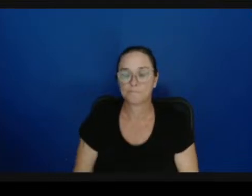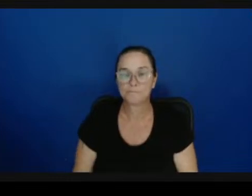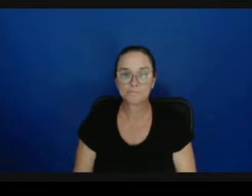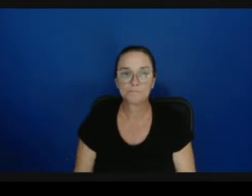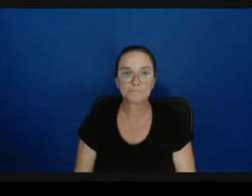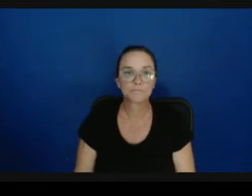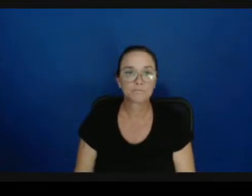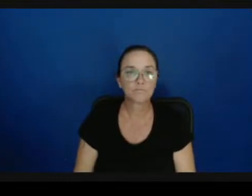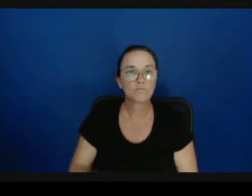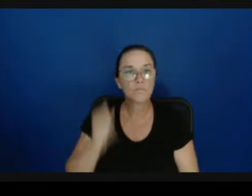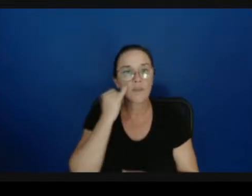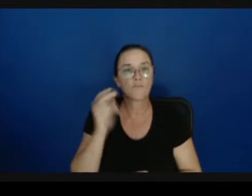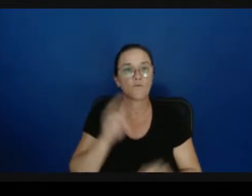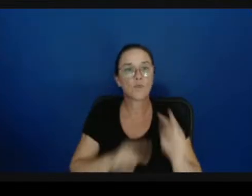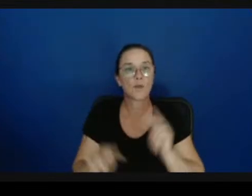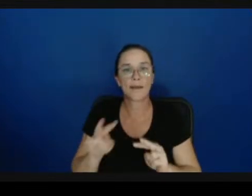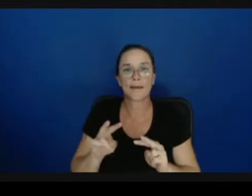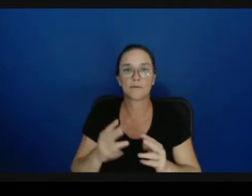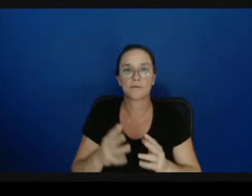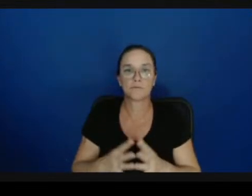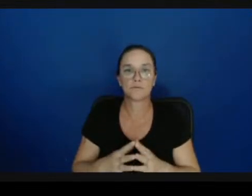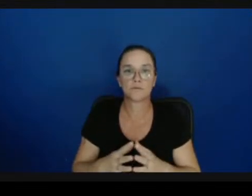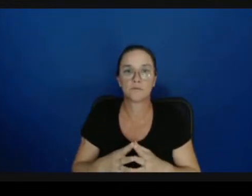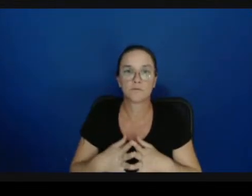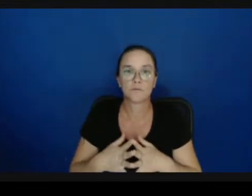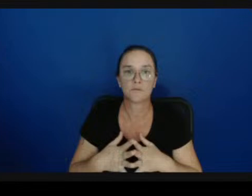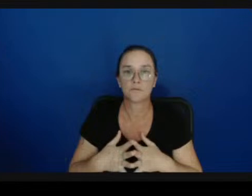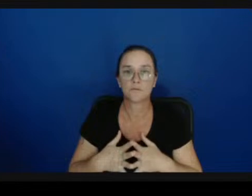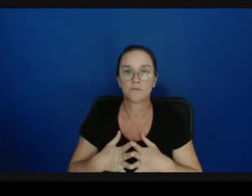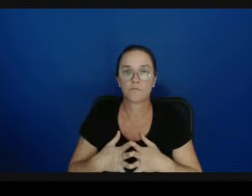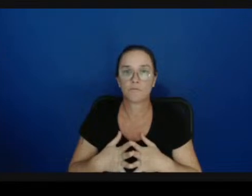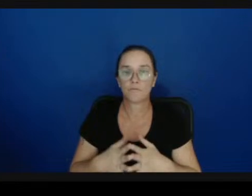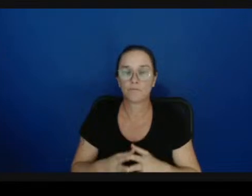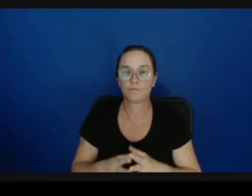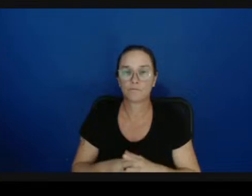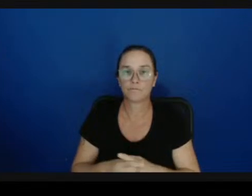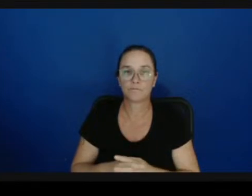So if we look at let's zoom it back